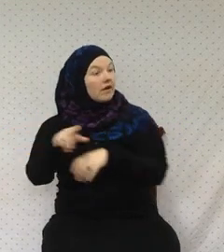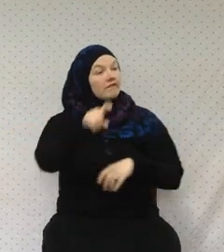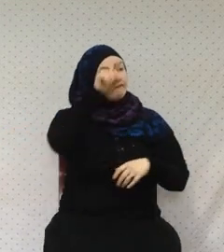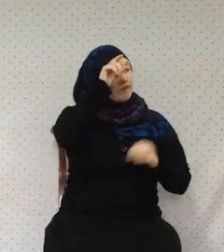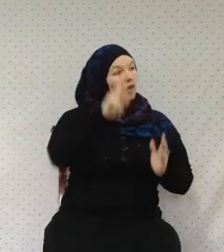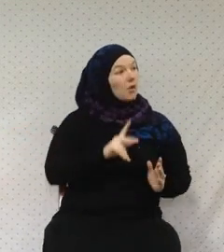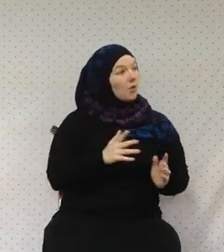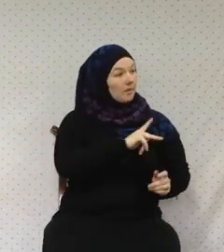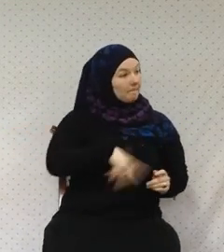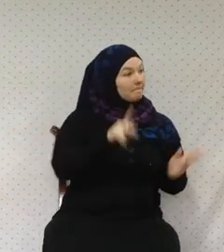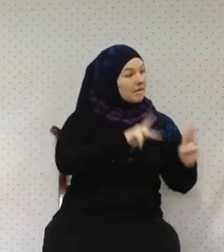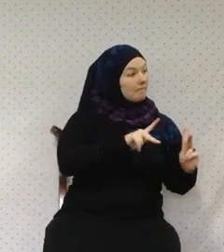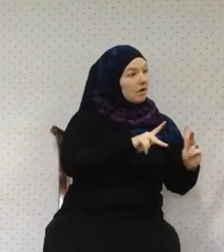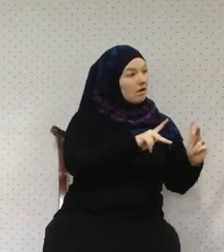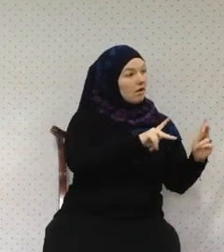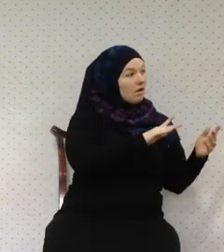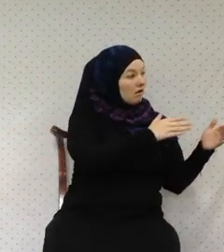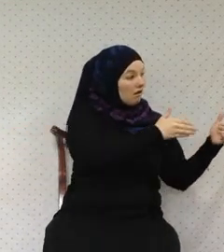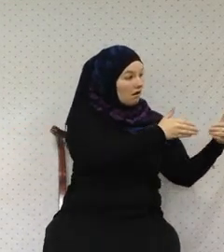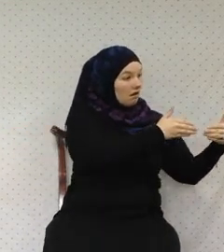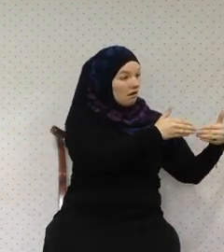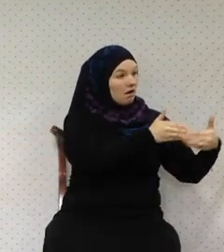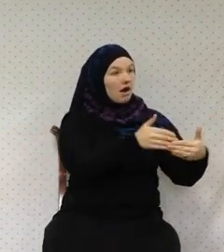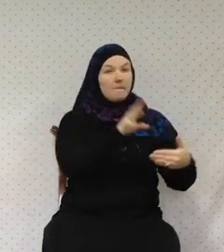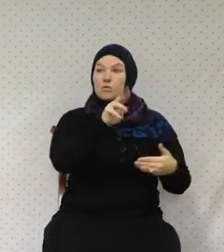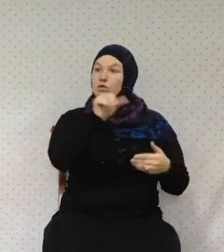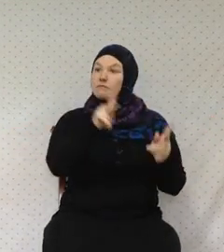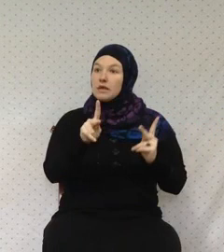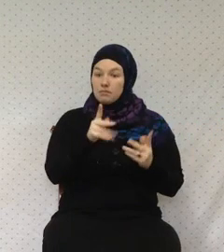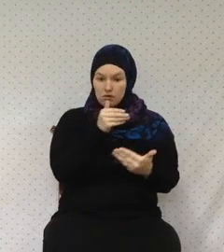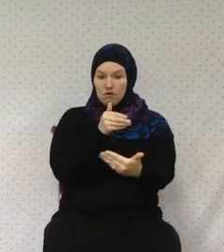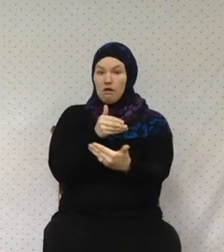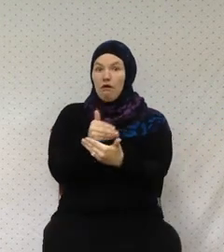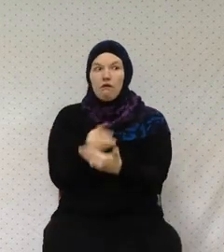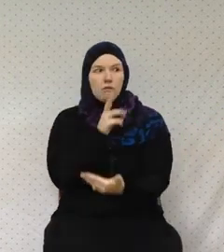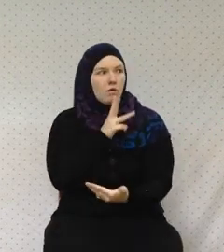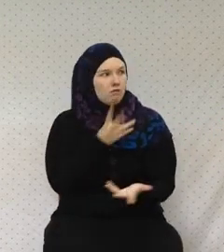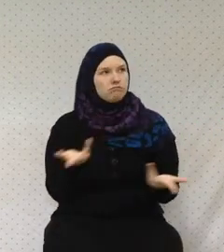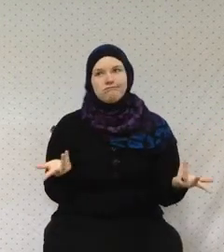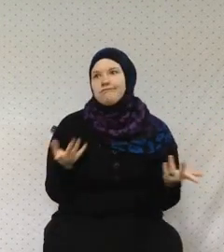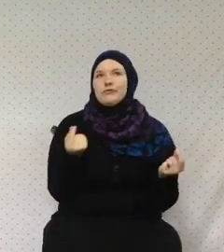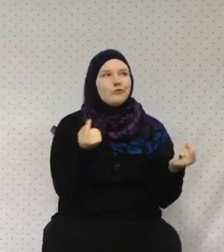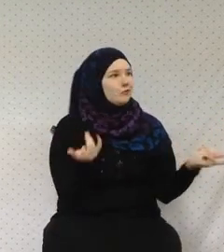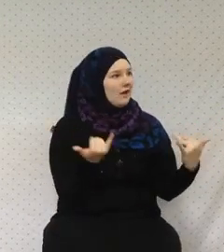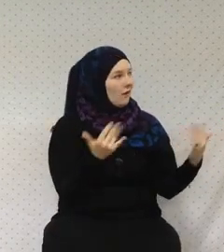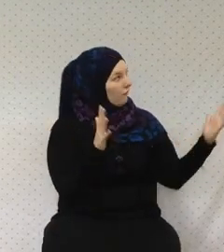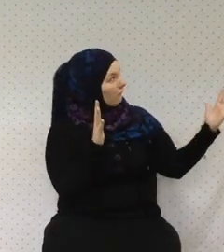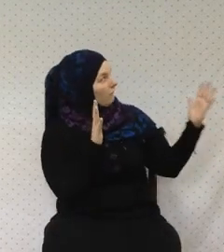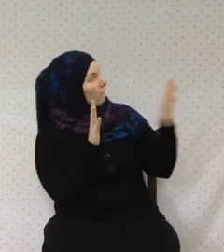look back as they get close to the sea and they are suddenly shocked. Where are we going to